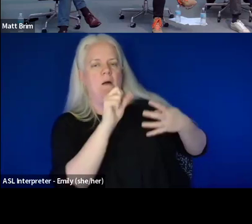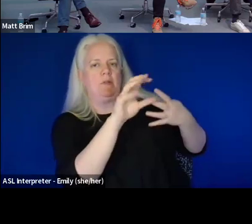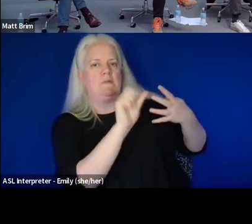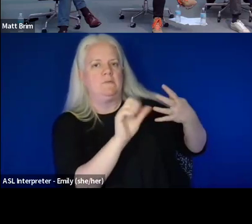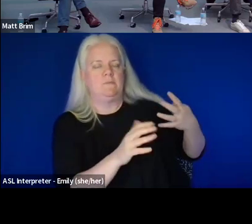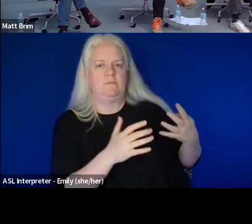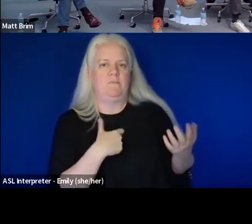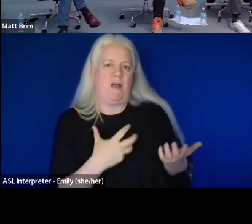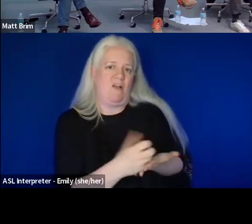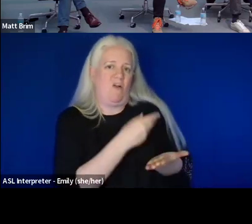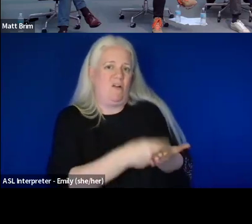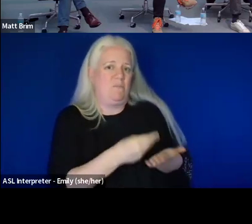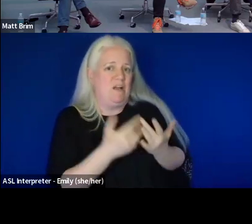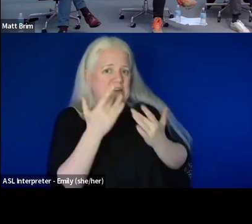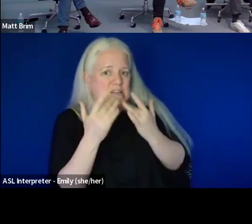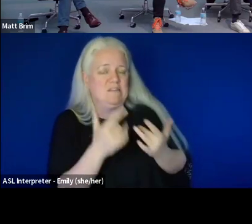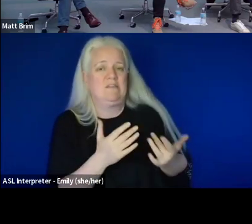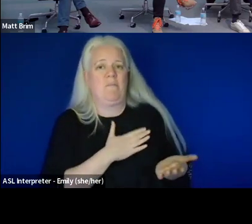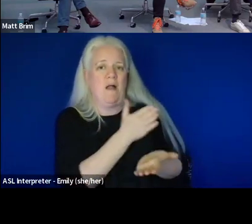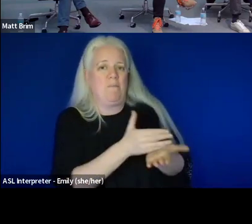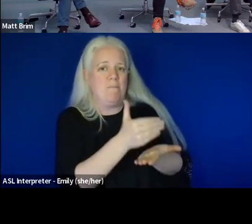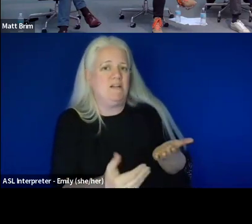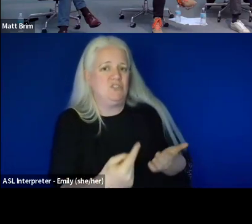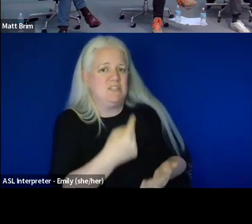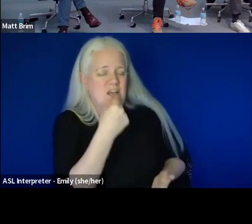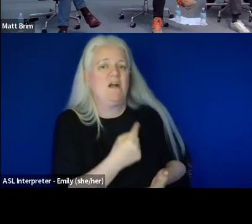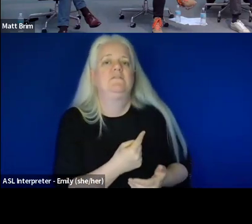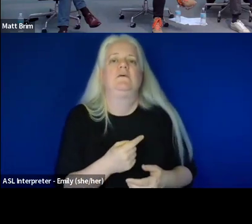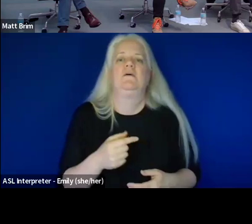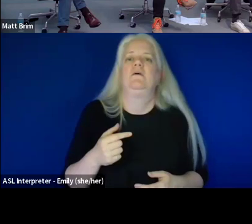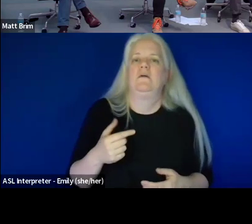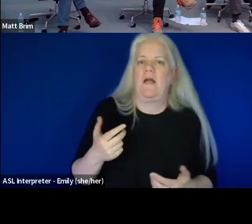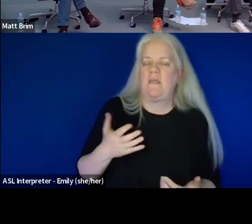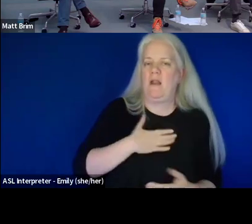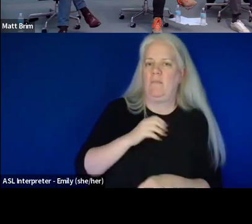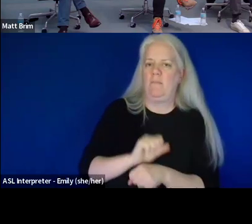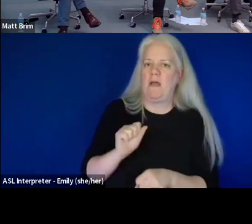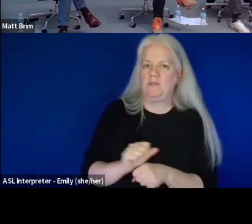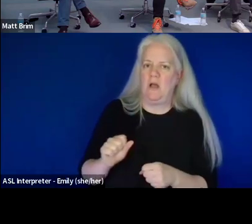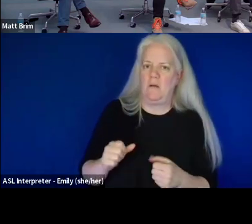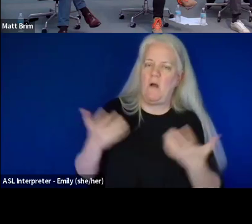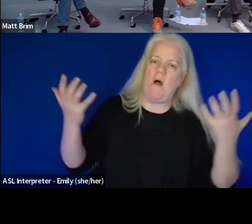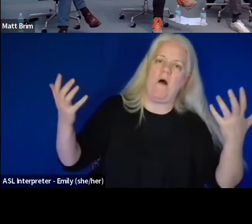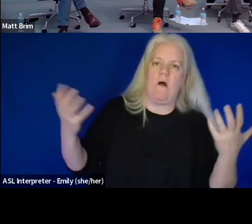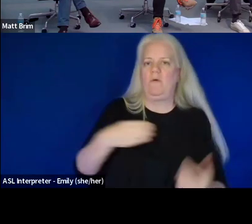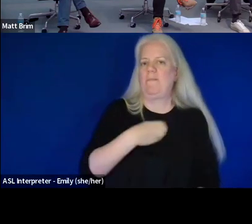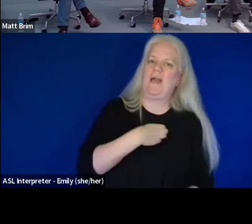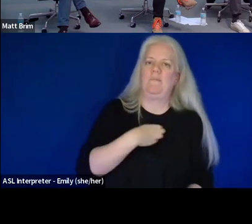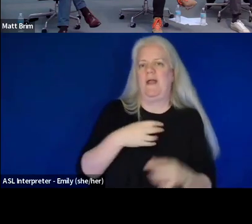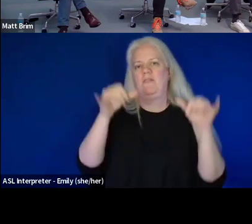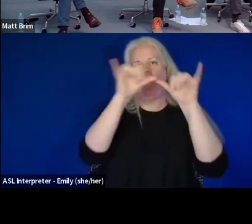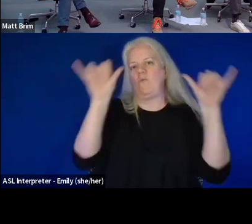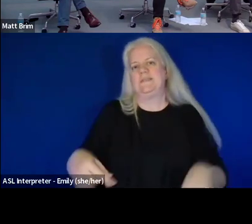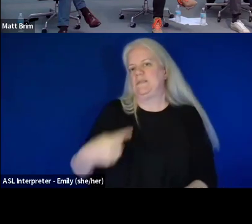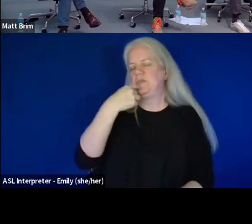budget and it sucks and da da da. And then the job is not to be like, okay, well, this whole system sucks, I hate it. The job is to